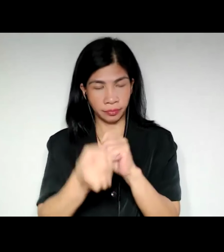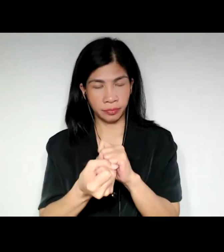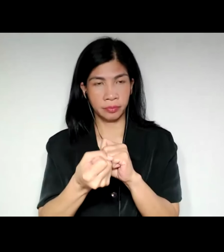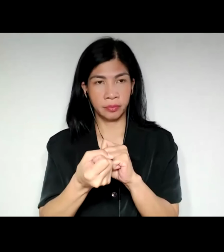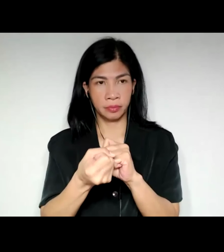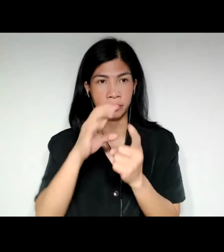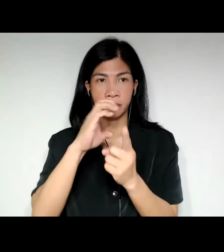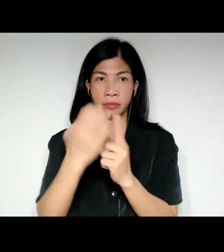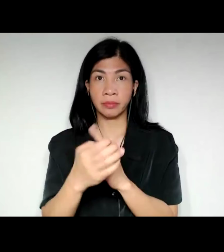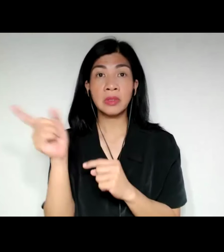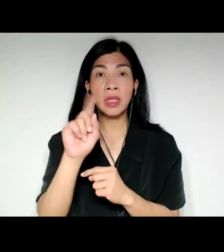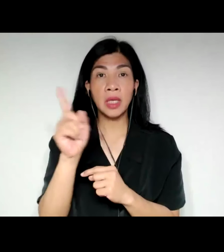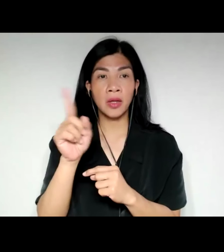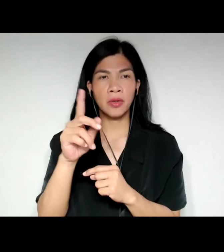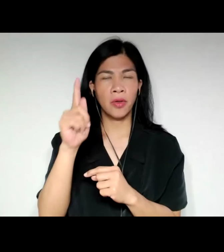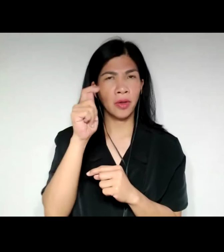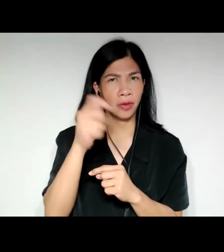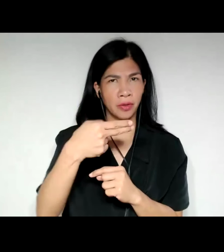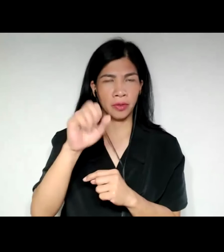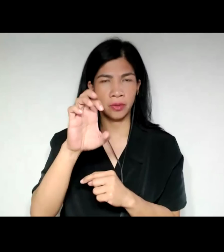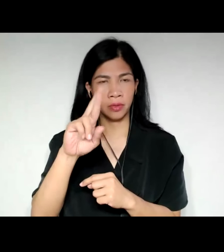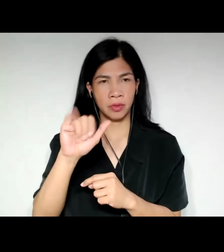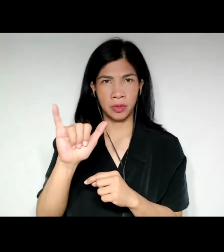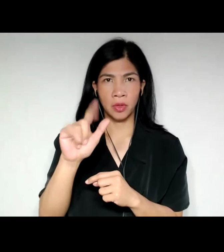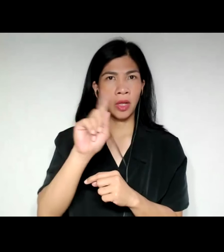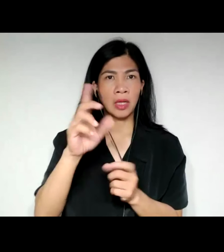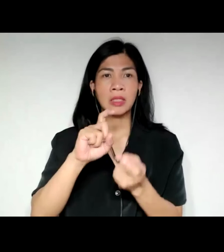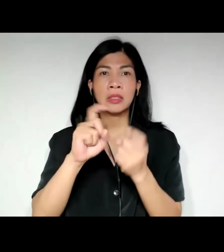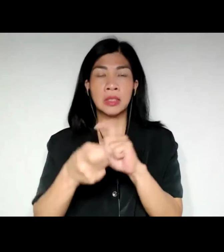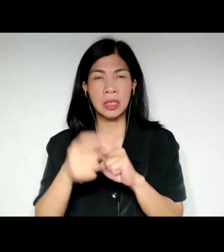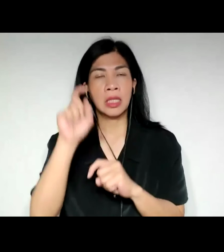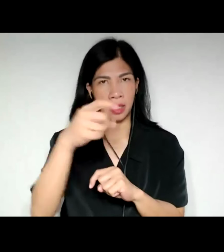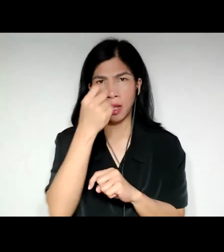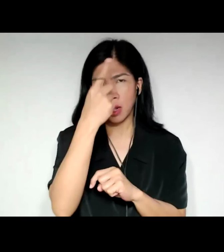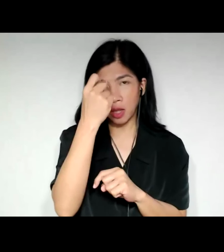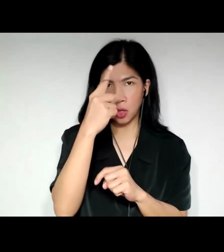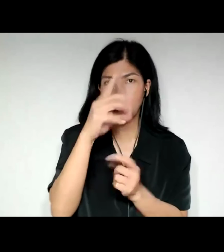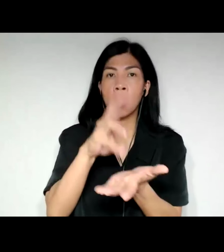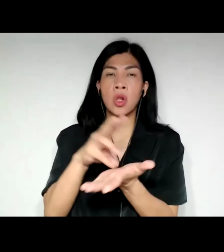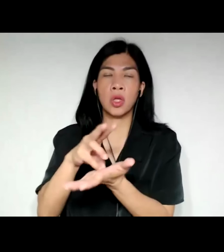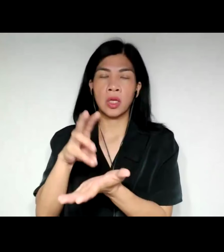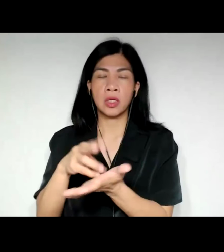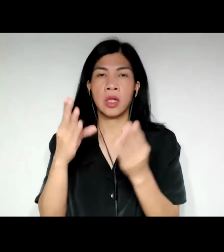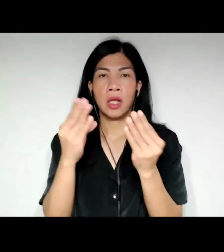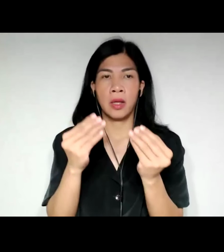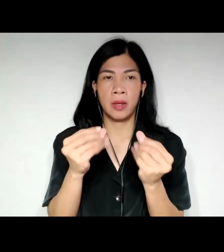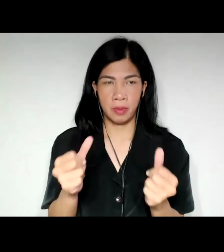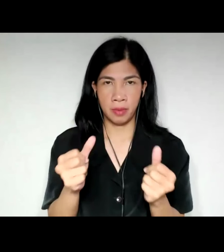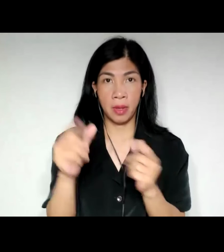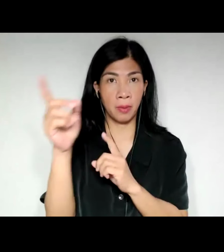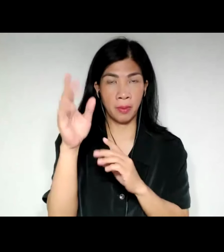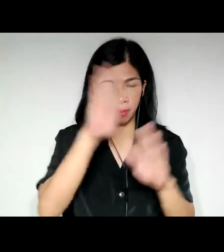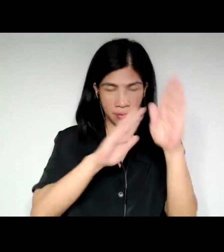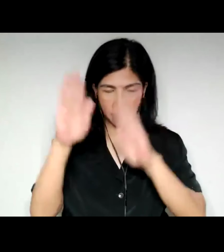student, what is your theory of change? You have to understand what is your location of the problem and what is it that you can do.